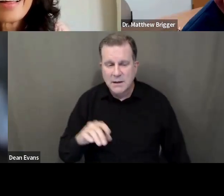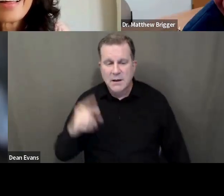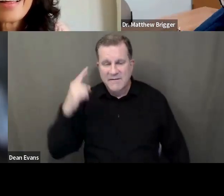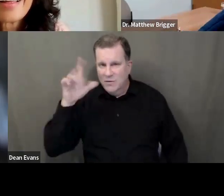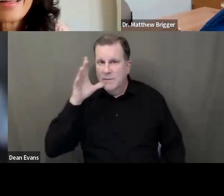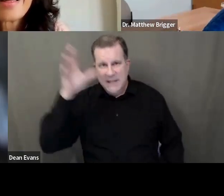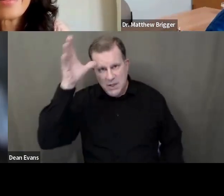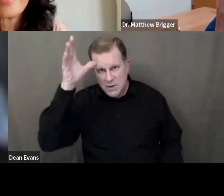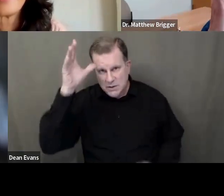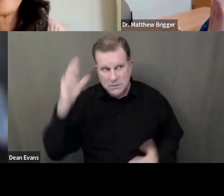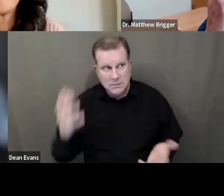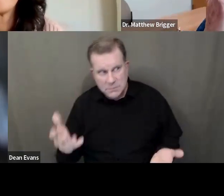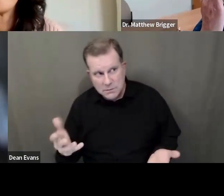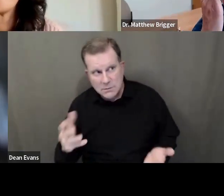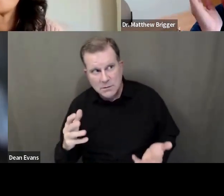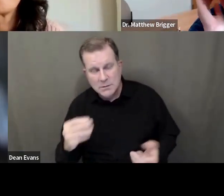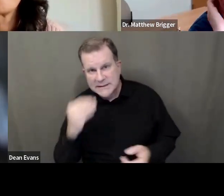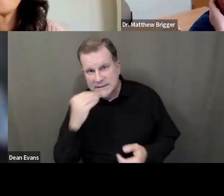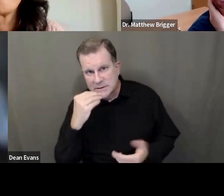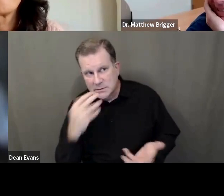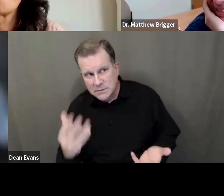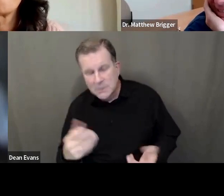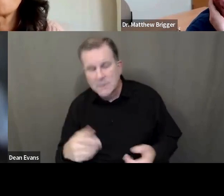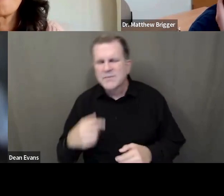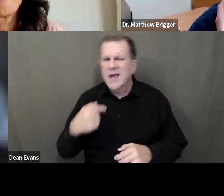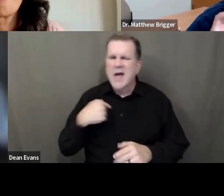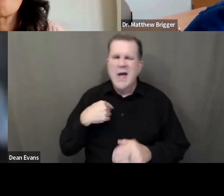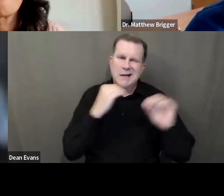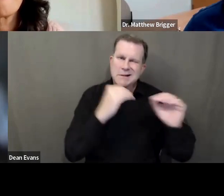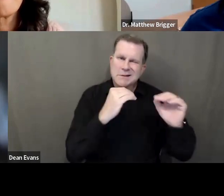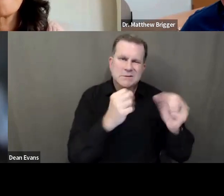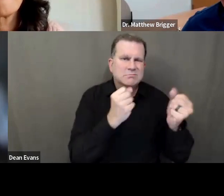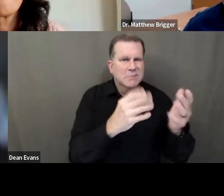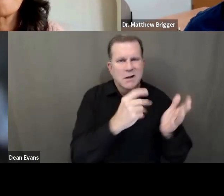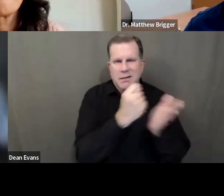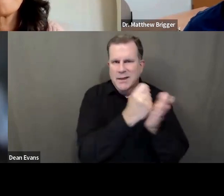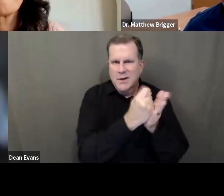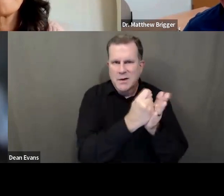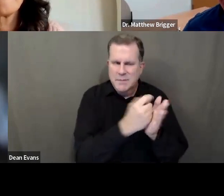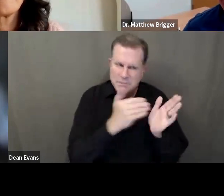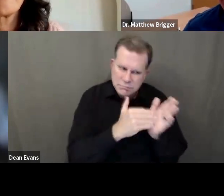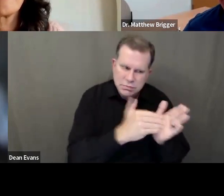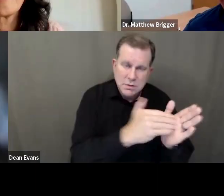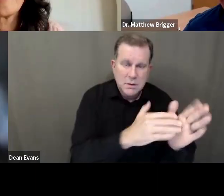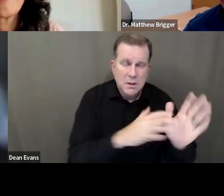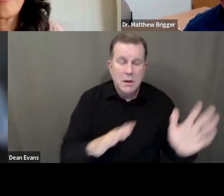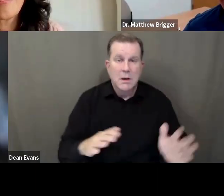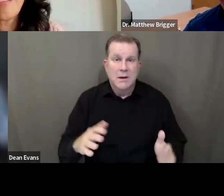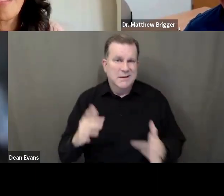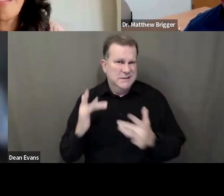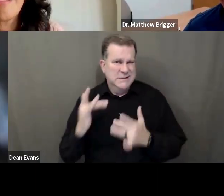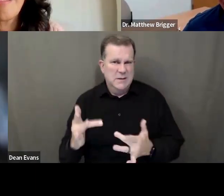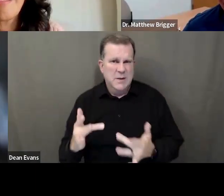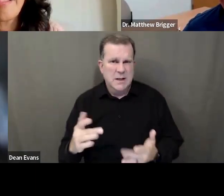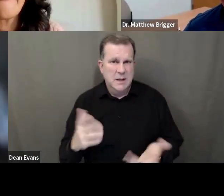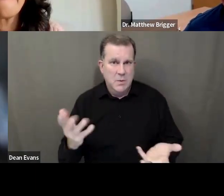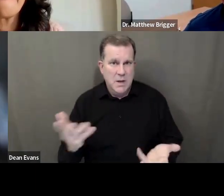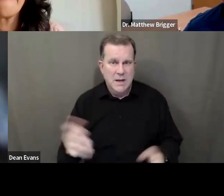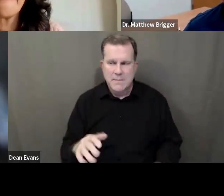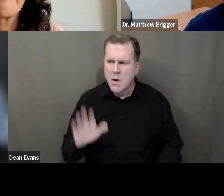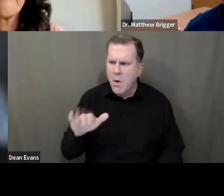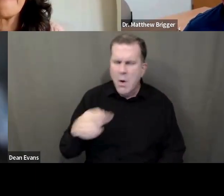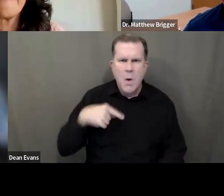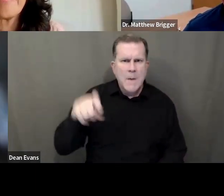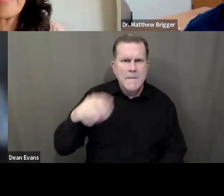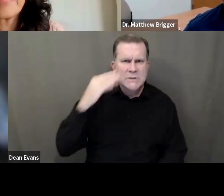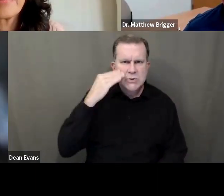imagine. And I do a lot of teaching with therapists, because it's usually what you hear, right? Is, okay, we need to know, are